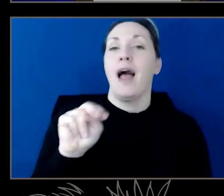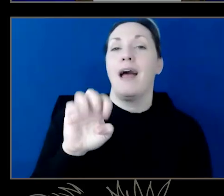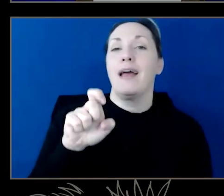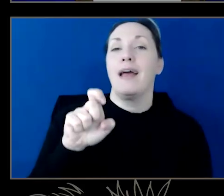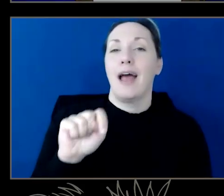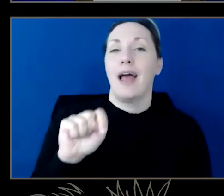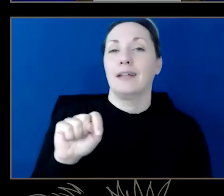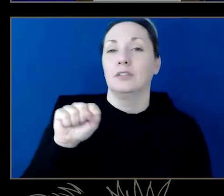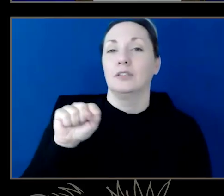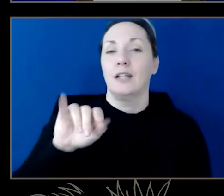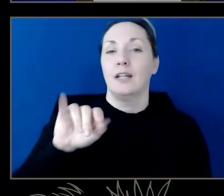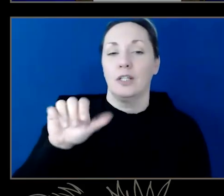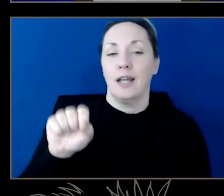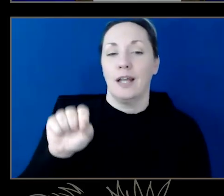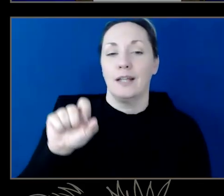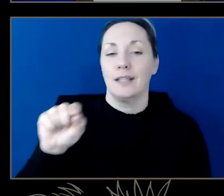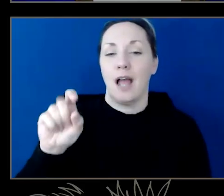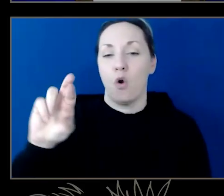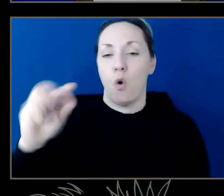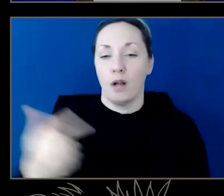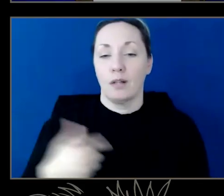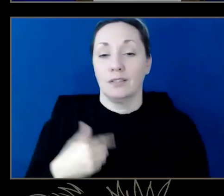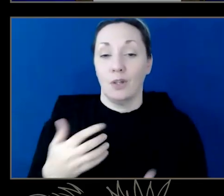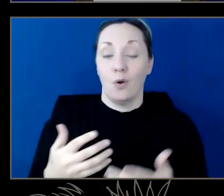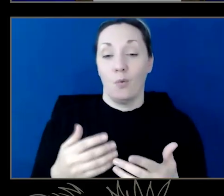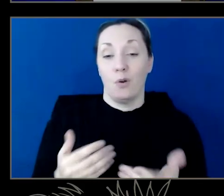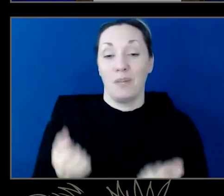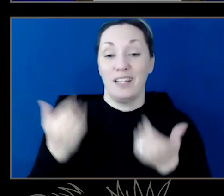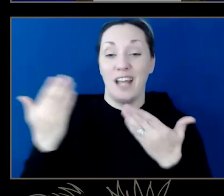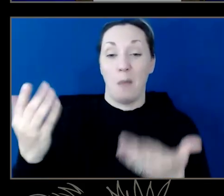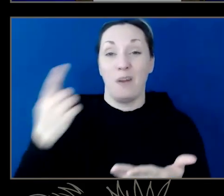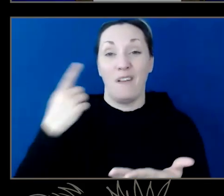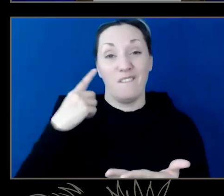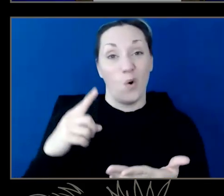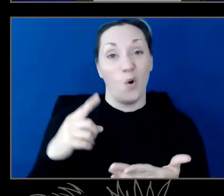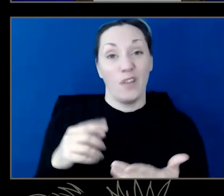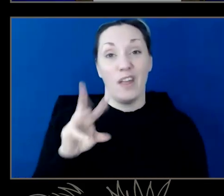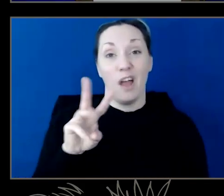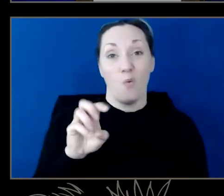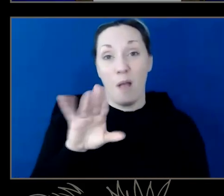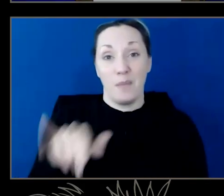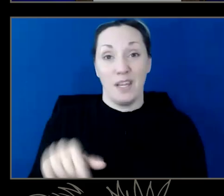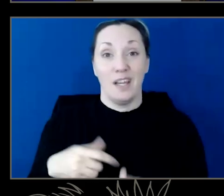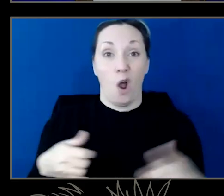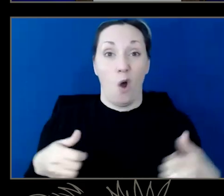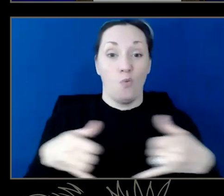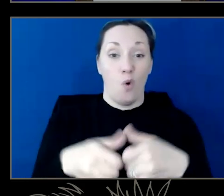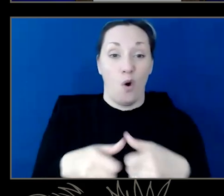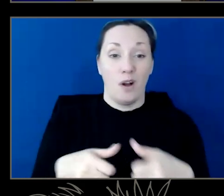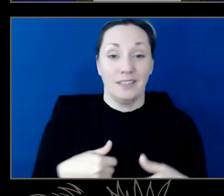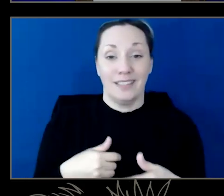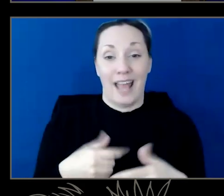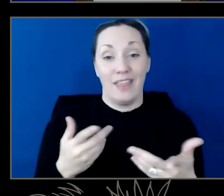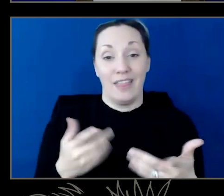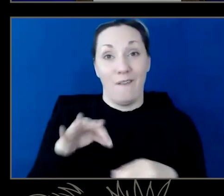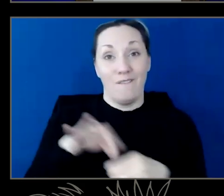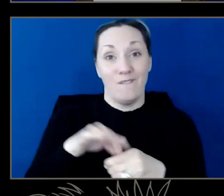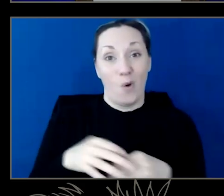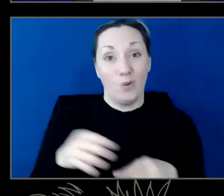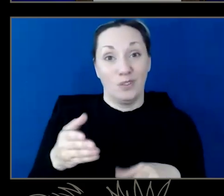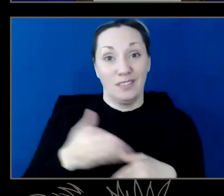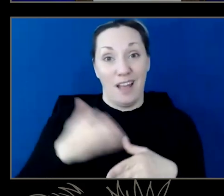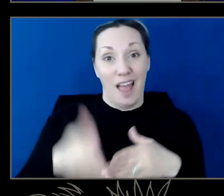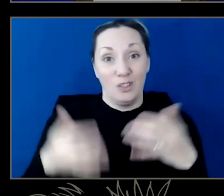is also nominated for the Webby Awards. So, and the votes closed today. So if you like